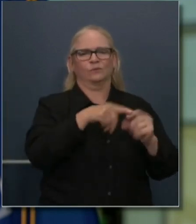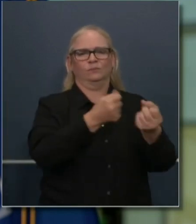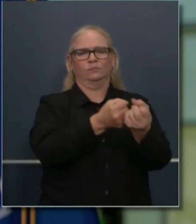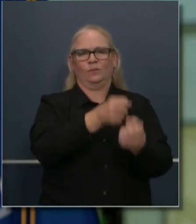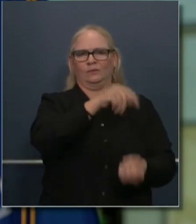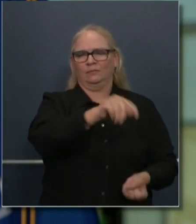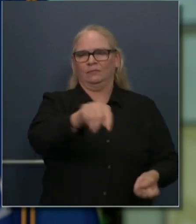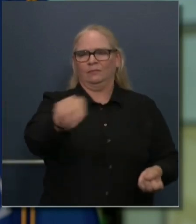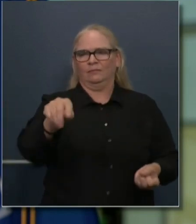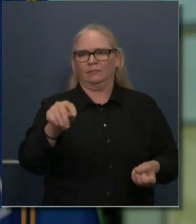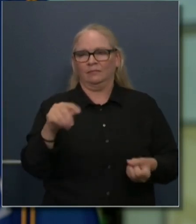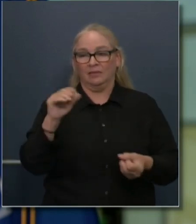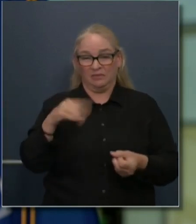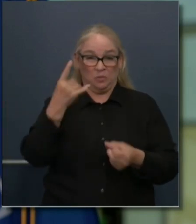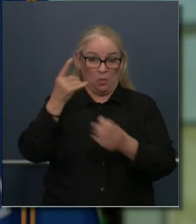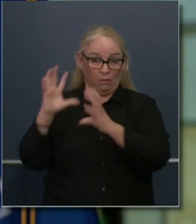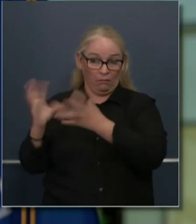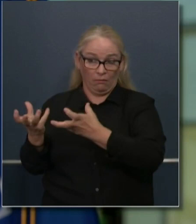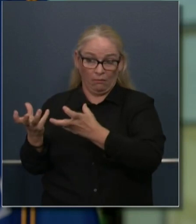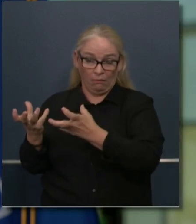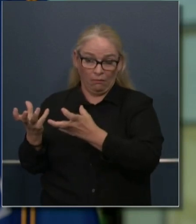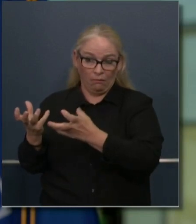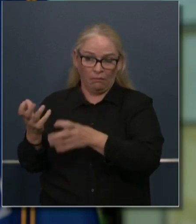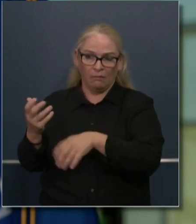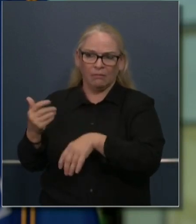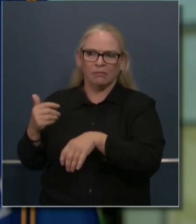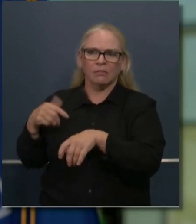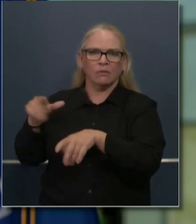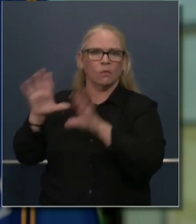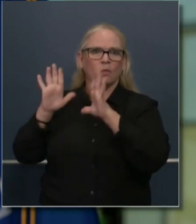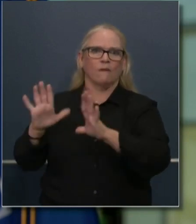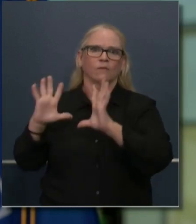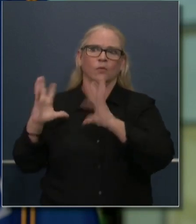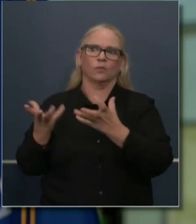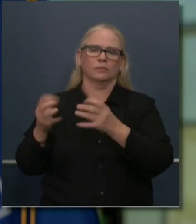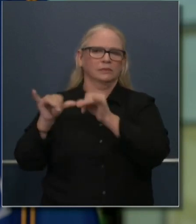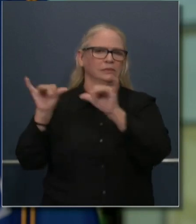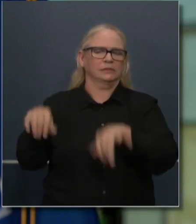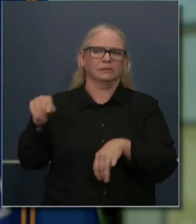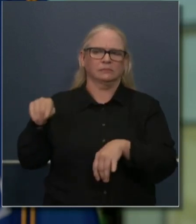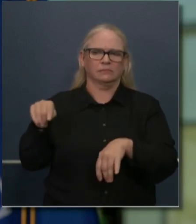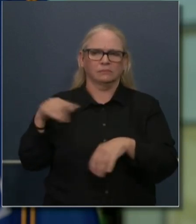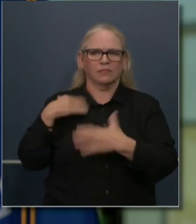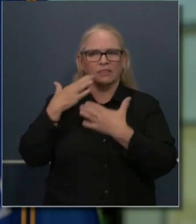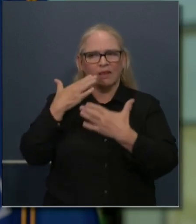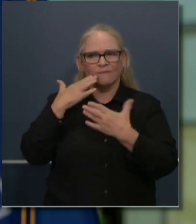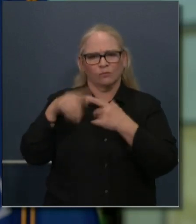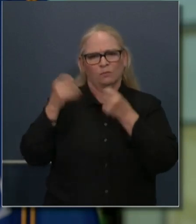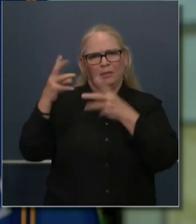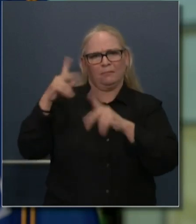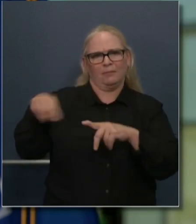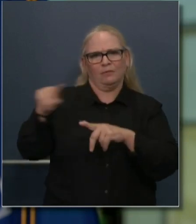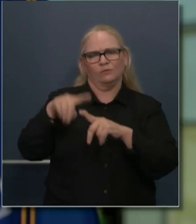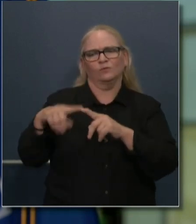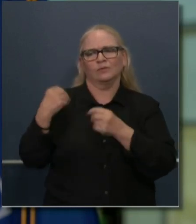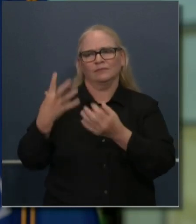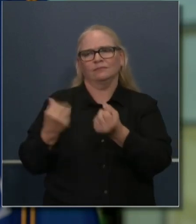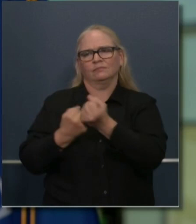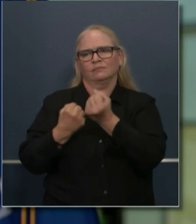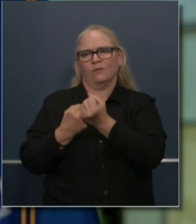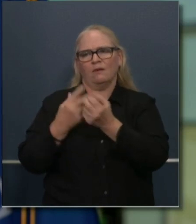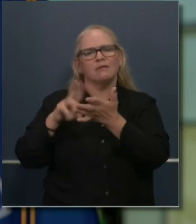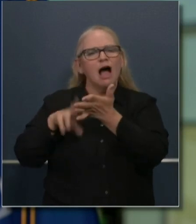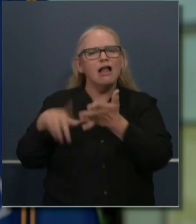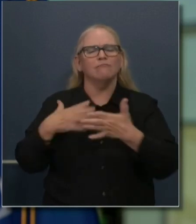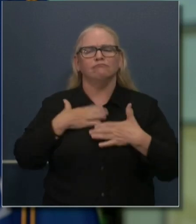component, and we're very proud of that process and very proud of the hundreds and hundreds of people that have been deployed throughout the state at critical junctures